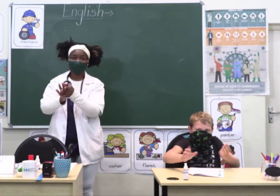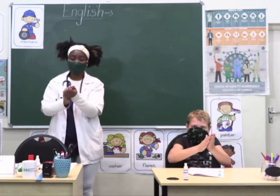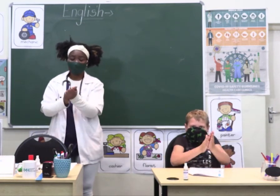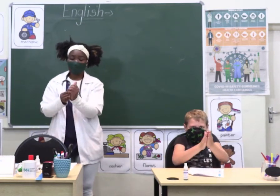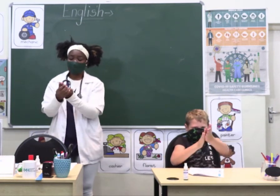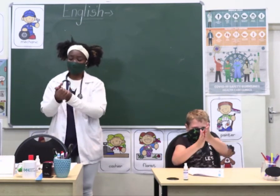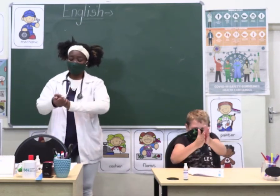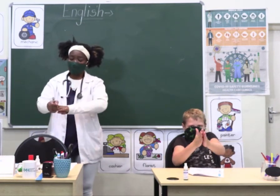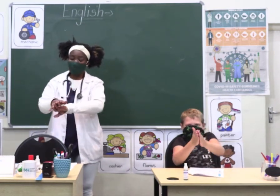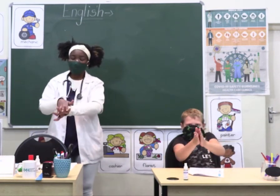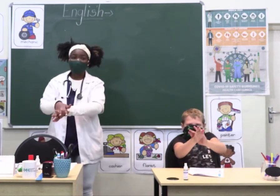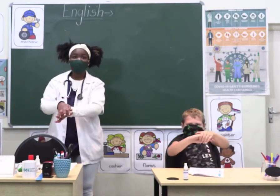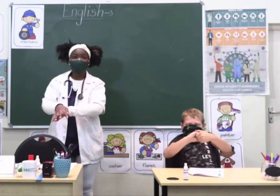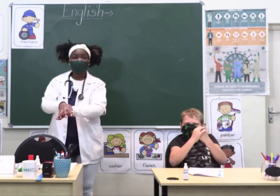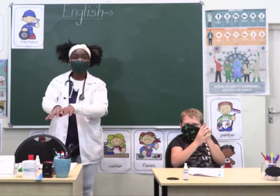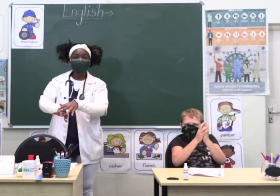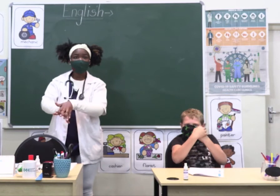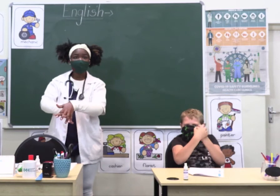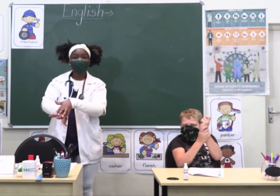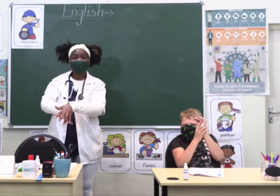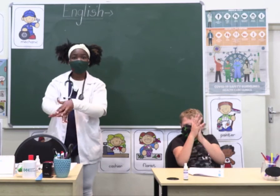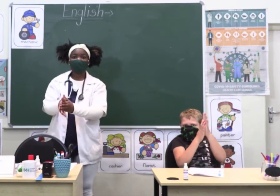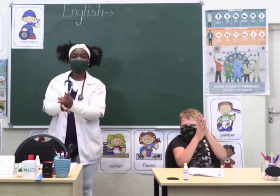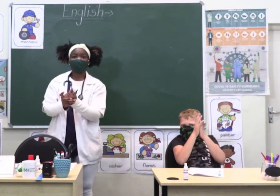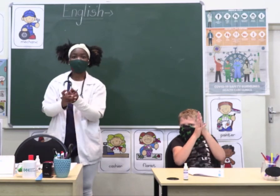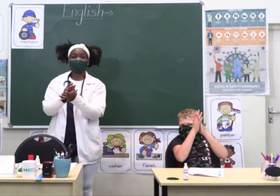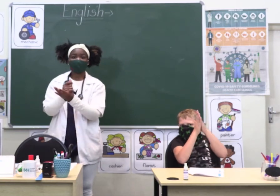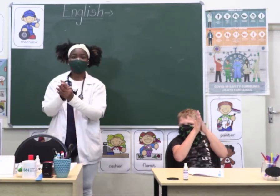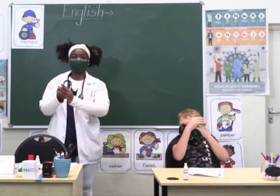times. Between your fingers,